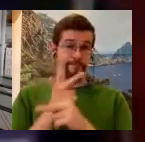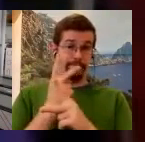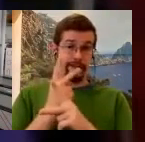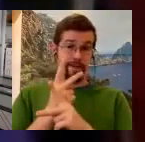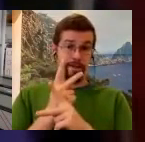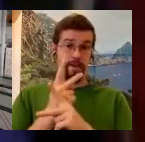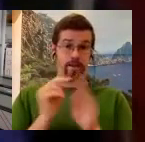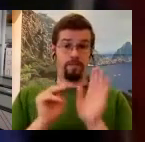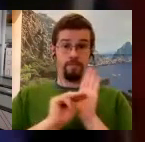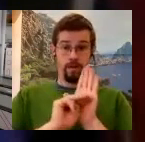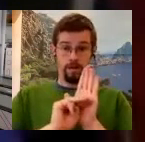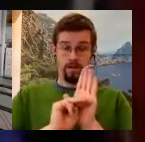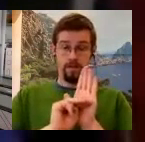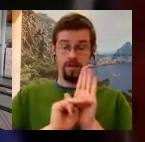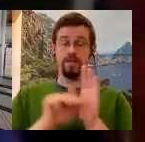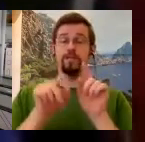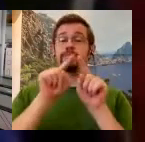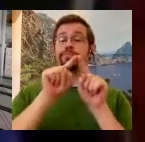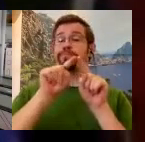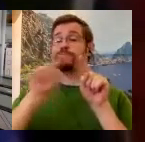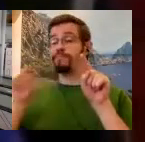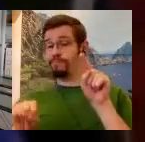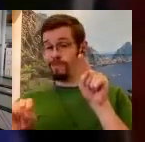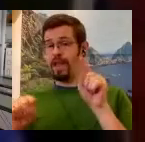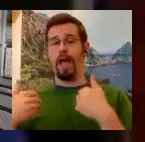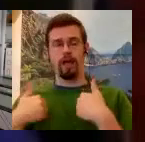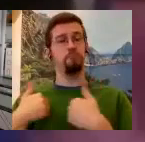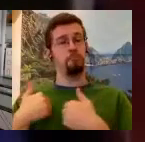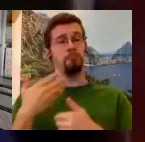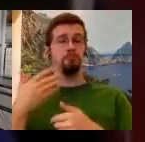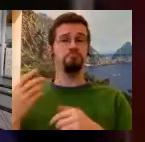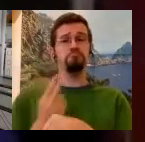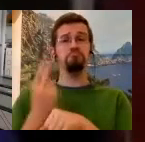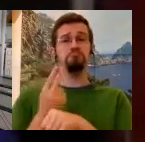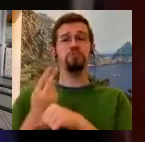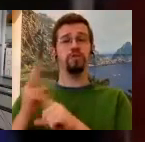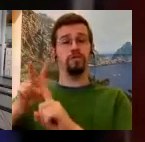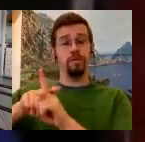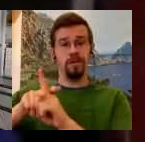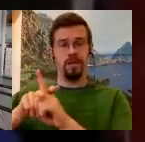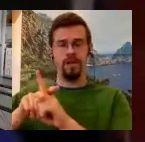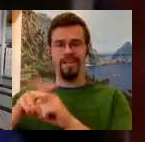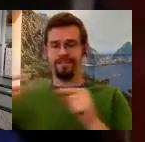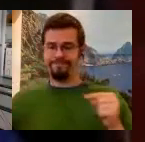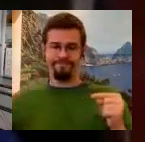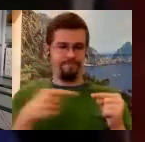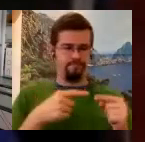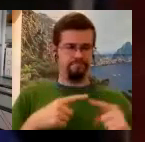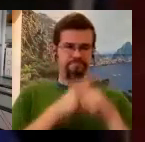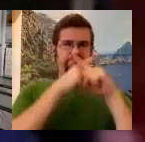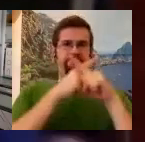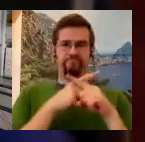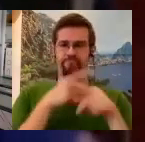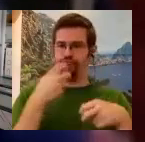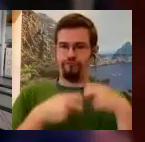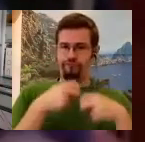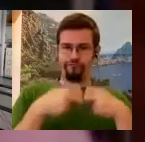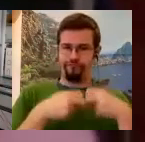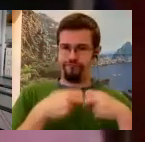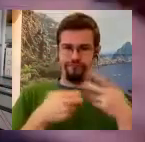We made a practical application. We had a complication where we could make